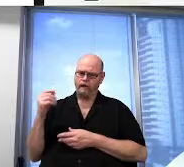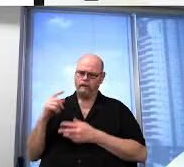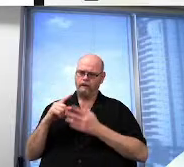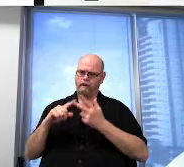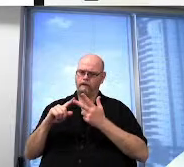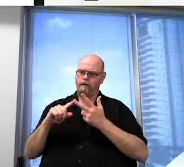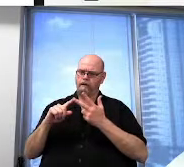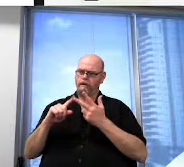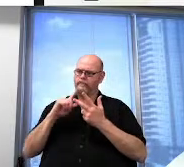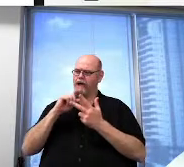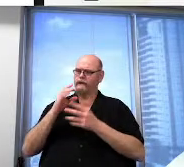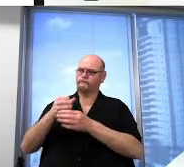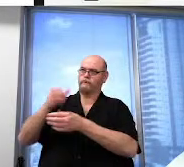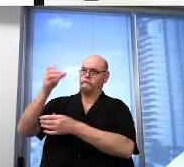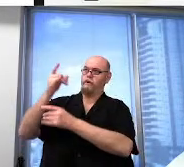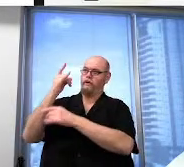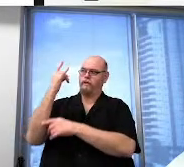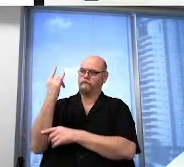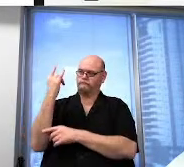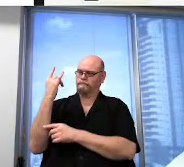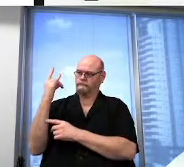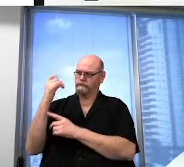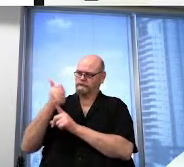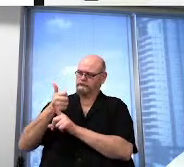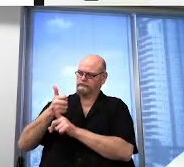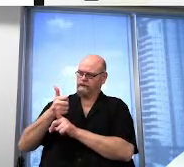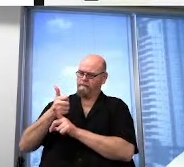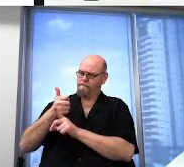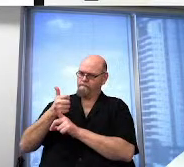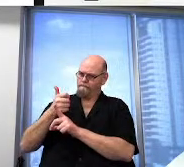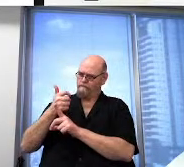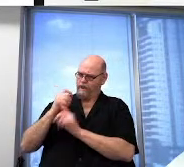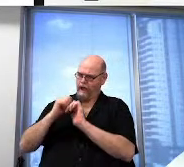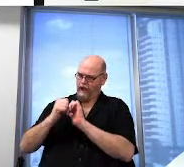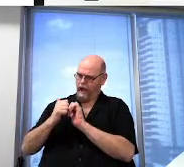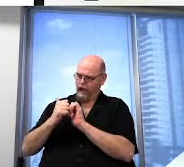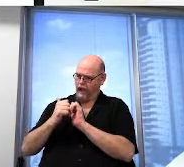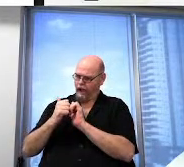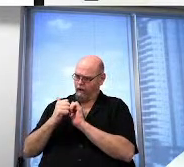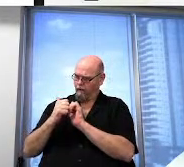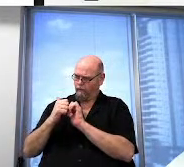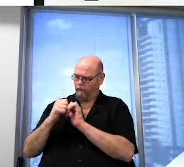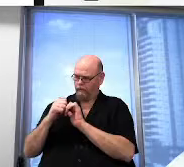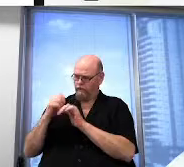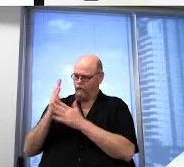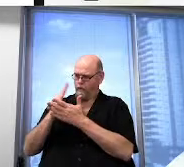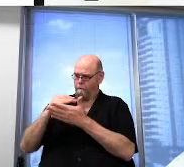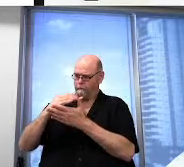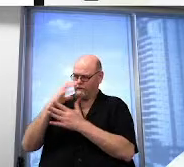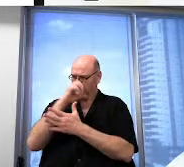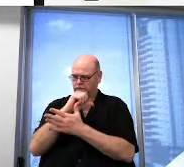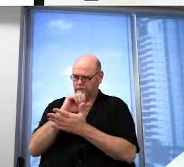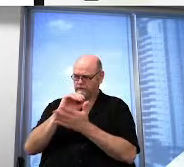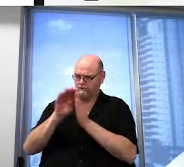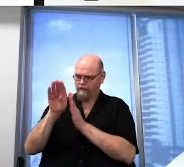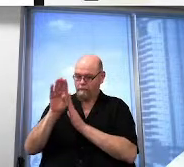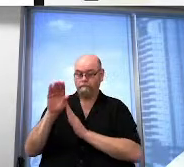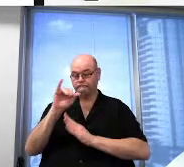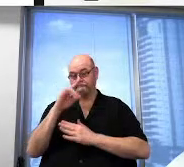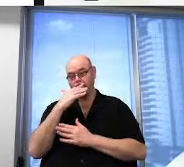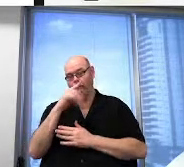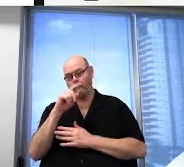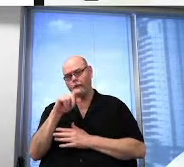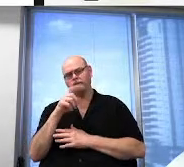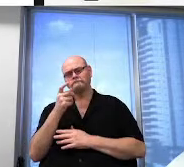would be, then the actual pole itself. How are those budget estimates developed with the different cost